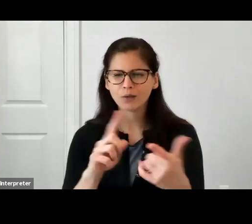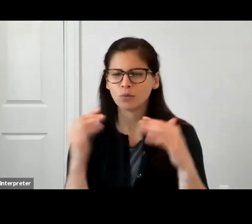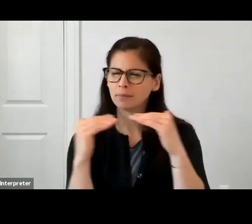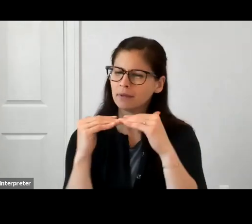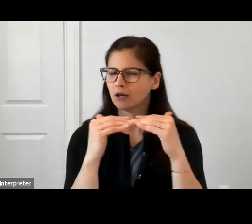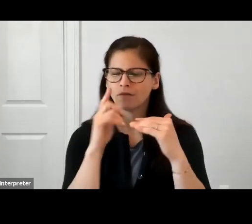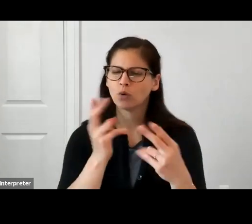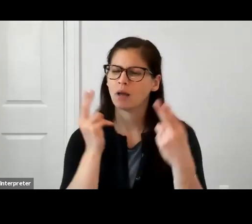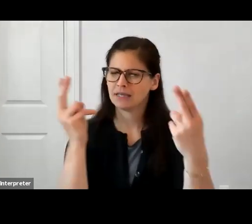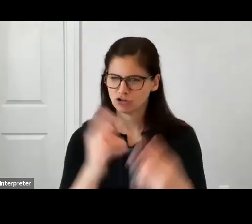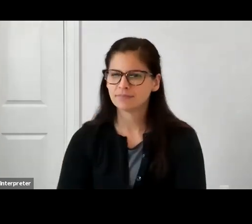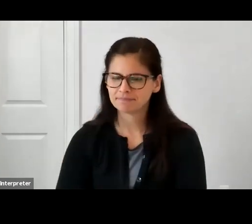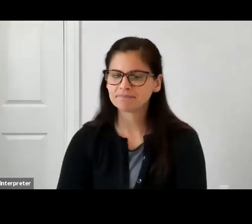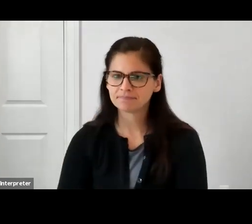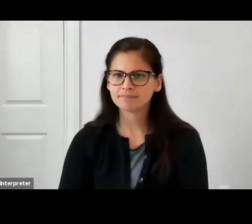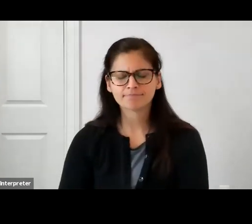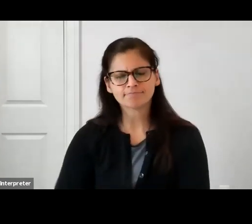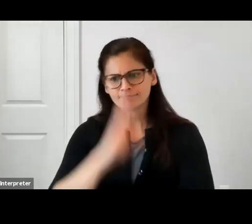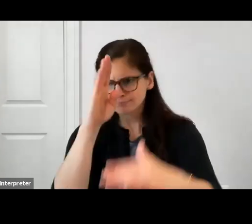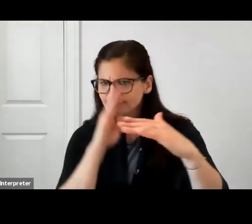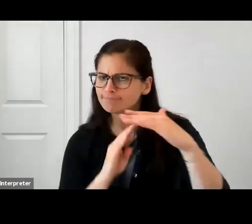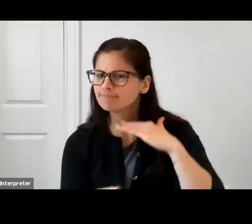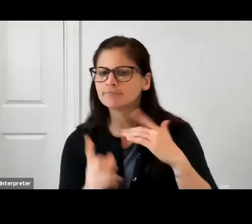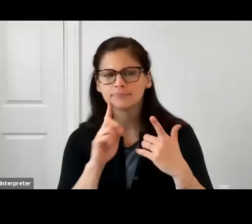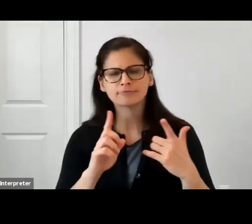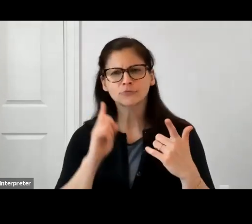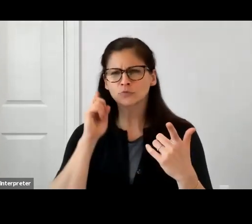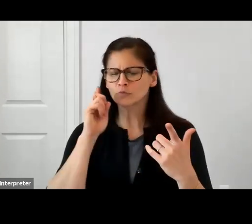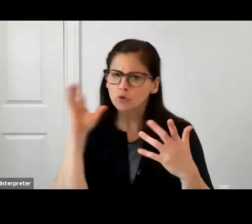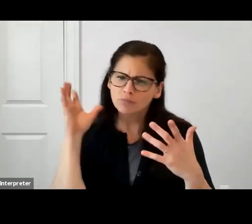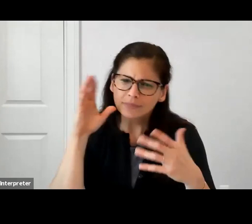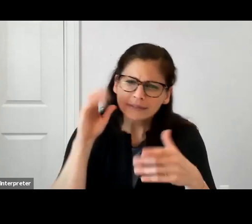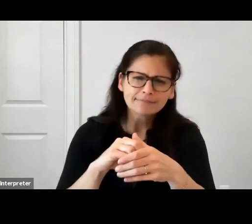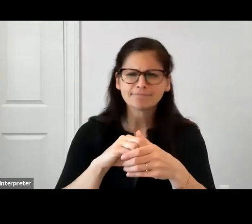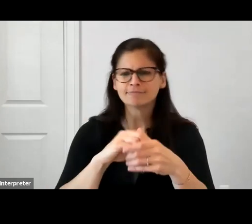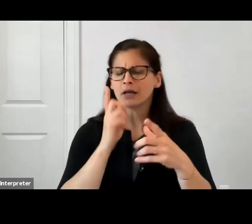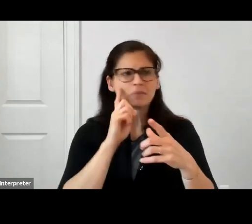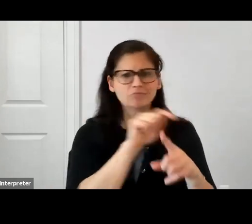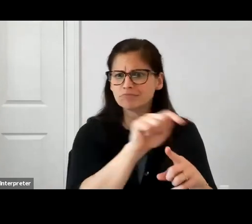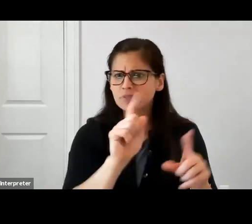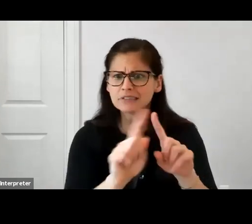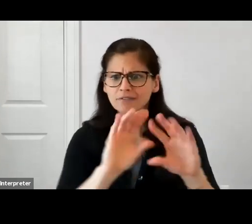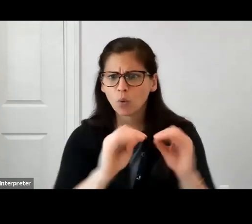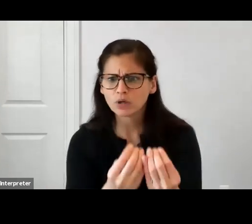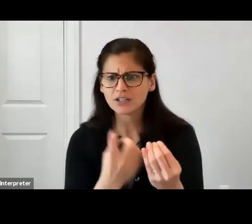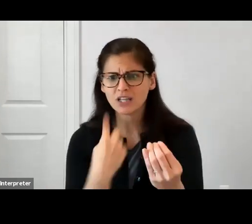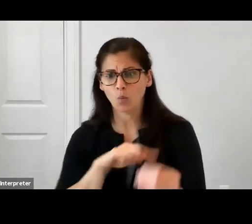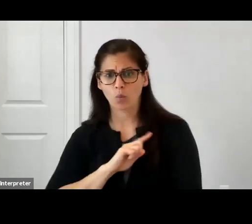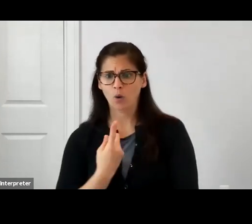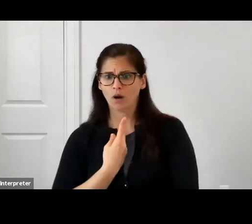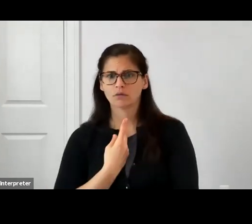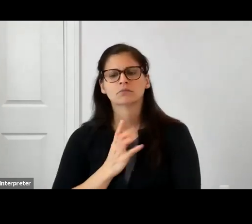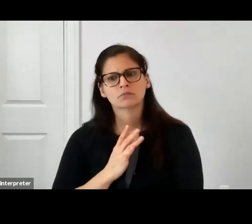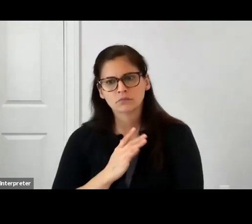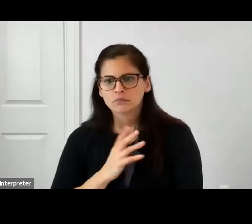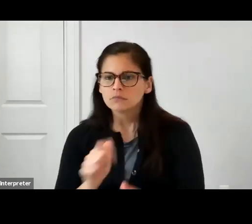this nomination. We are deeply humbled to have been considered among an exceptional and innovative group of organizations. In particular, I